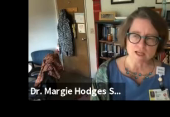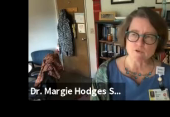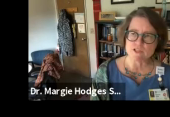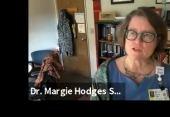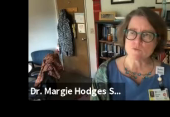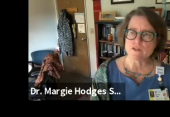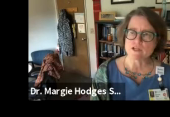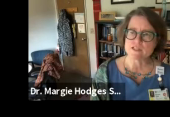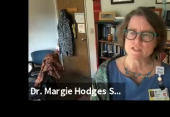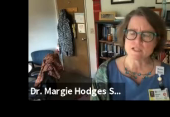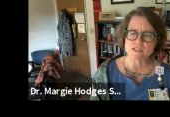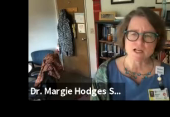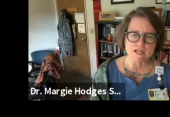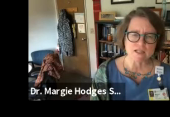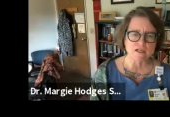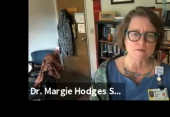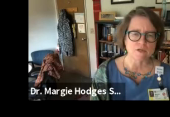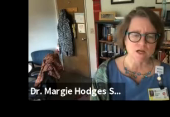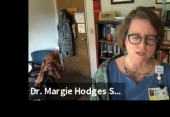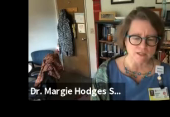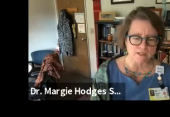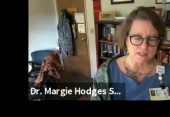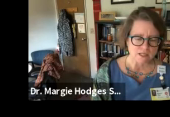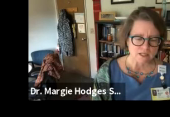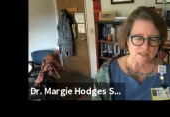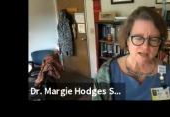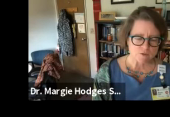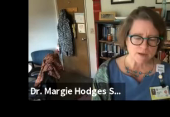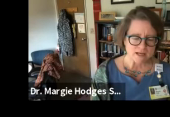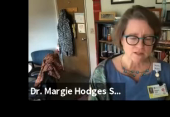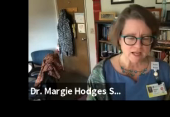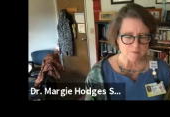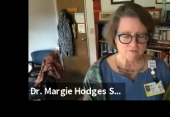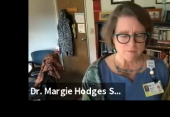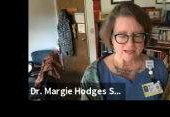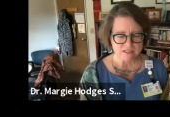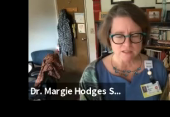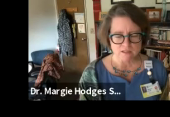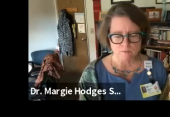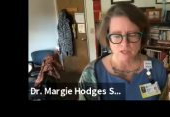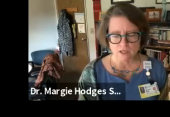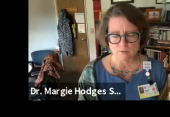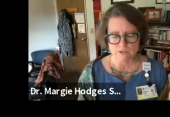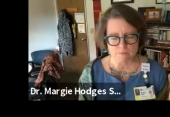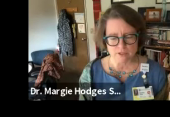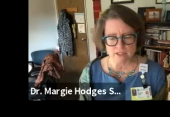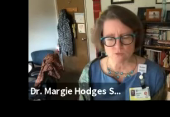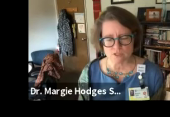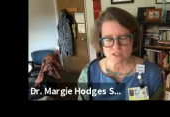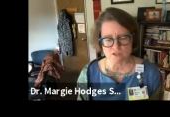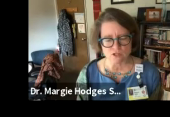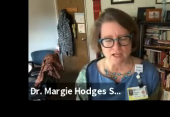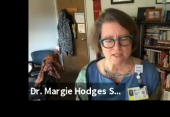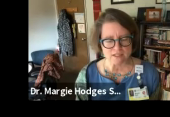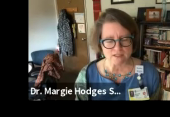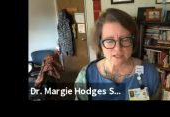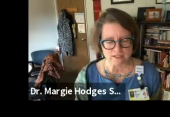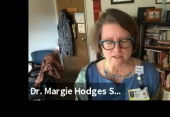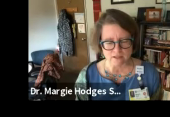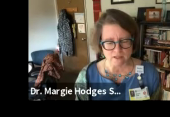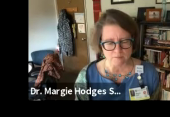this collaboration with our CTSI colleagues. They have a biolab informatics system. The BLISS was a